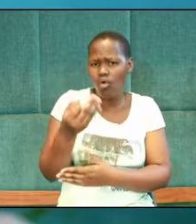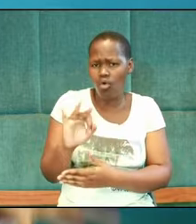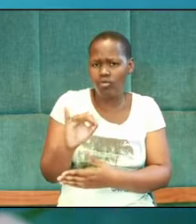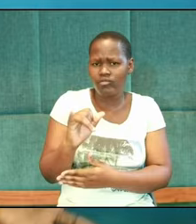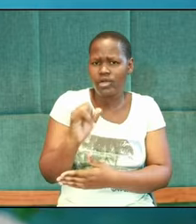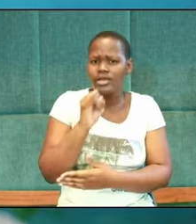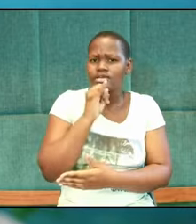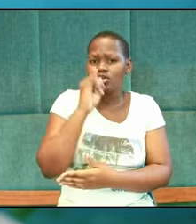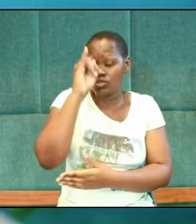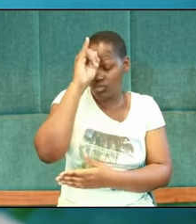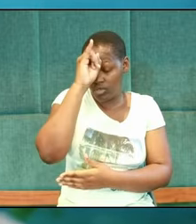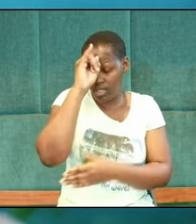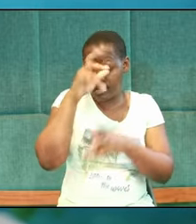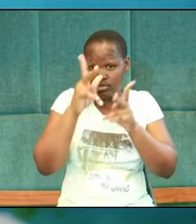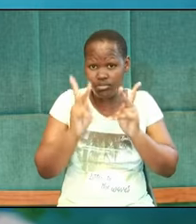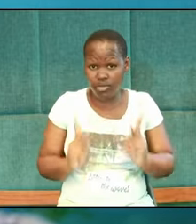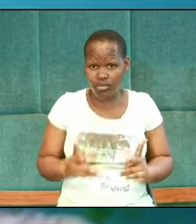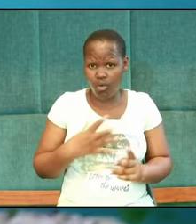and he wept.